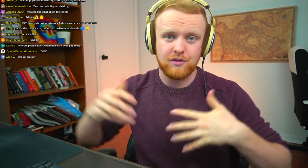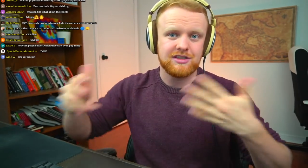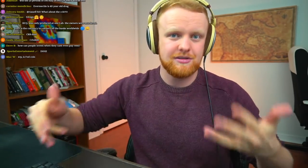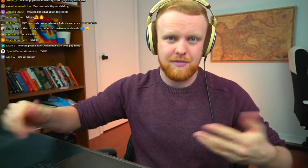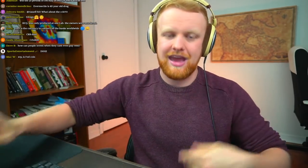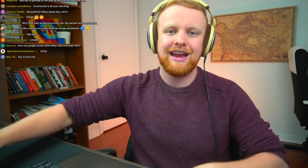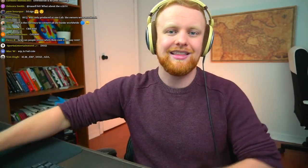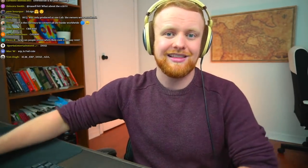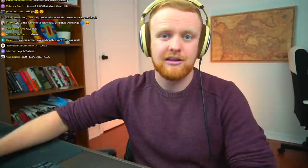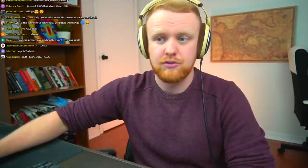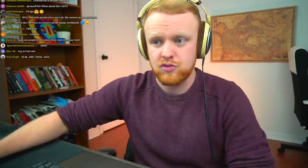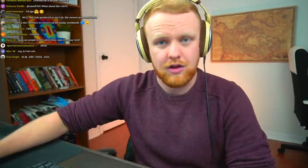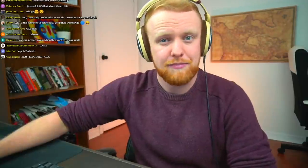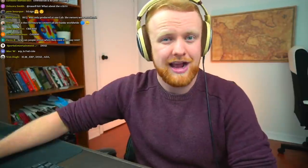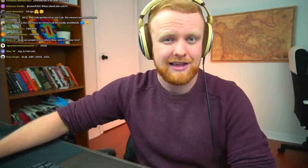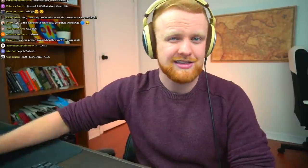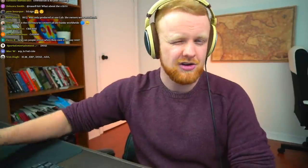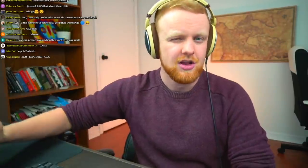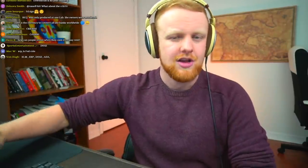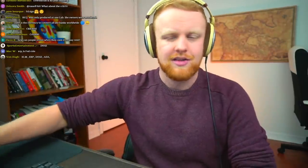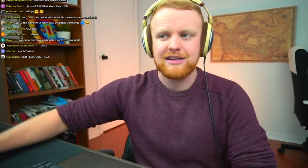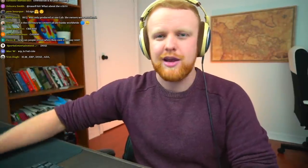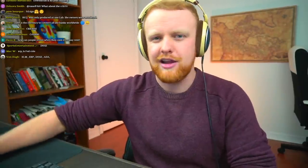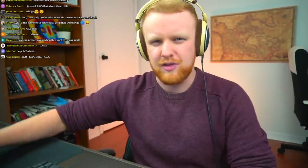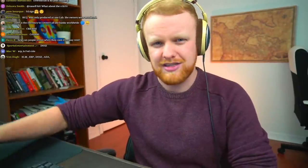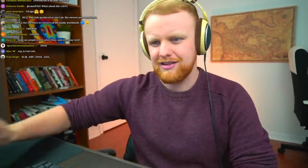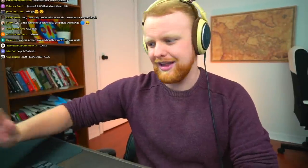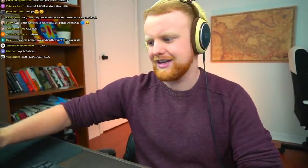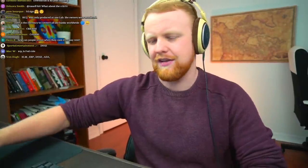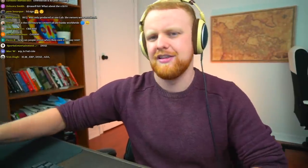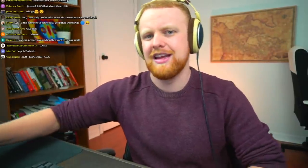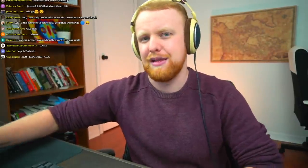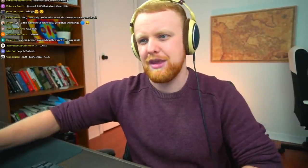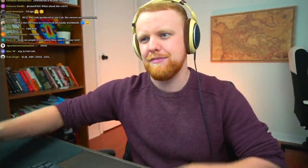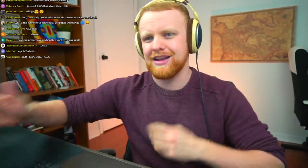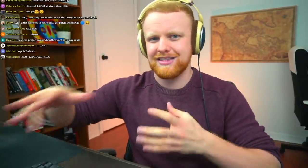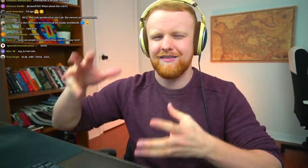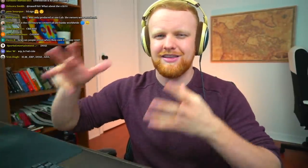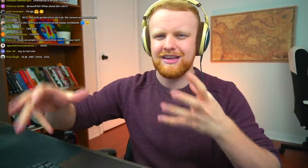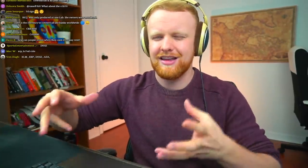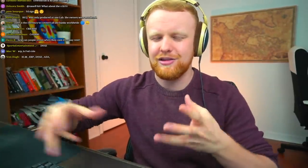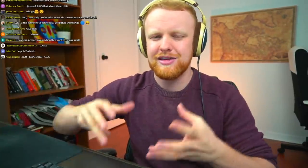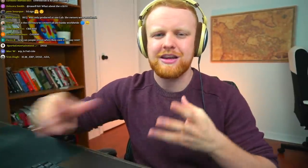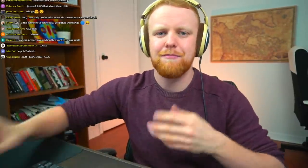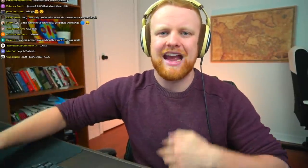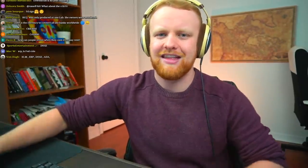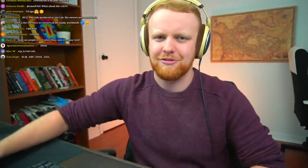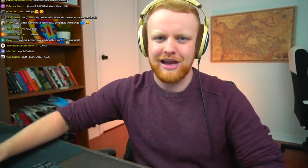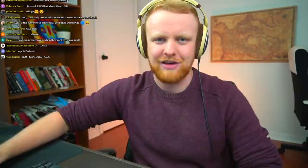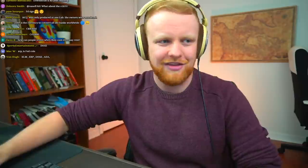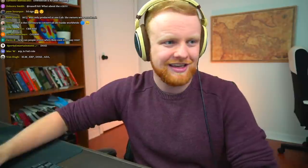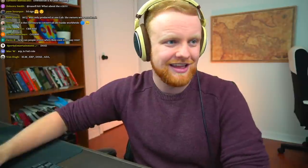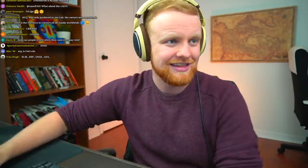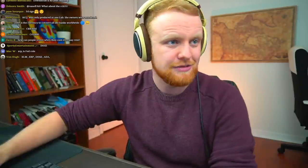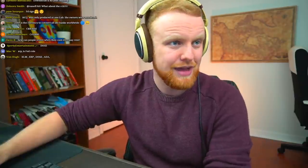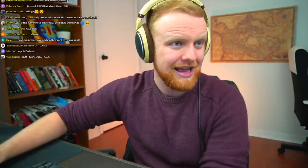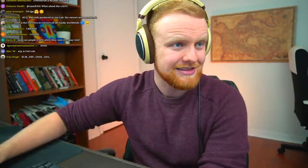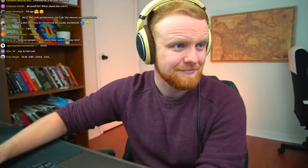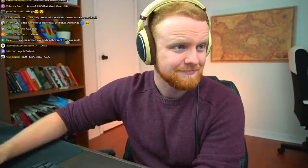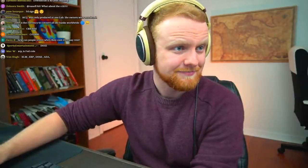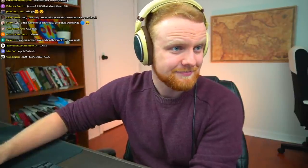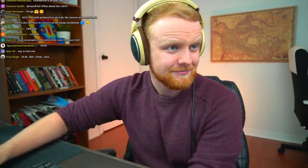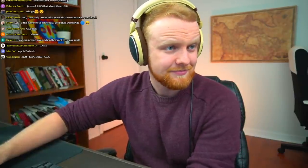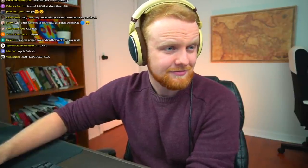enough votes to get anything the Liberals want passed. So that's why I always like to cover the NDP, because of the unique math around how they can get things